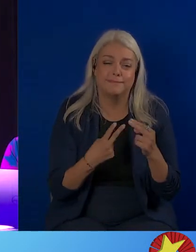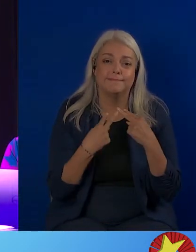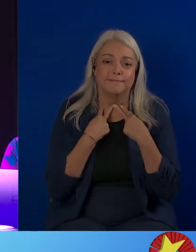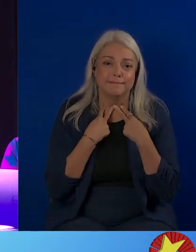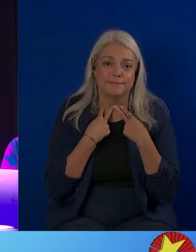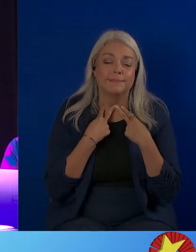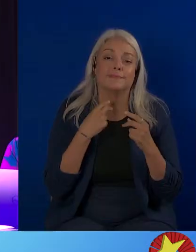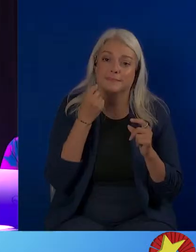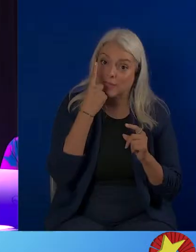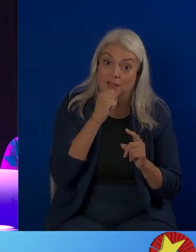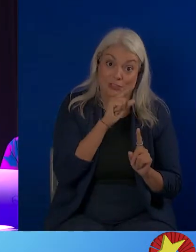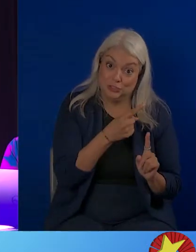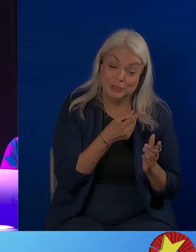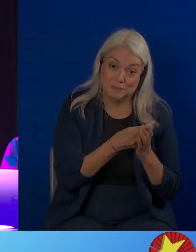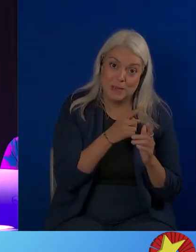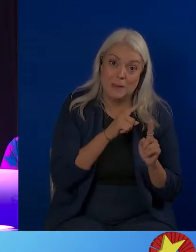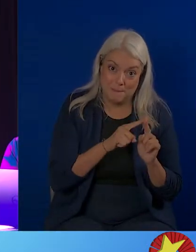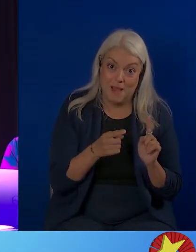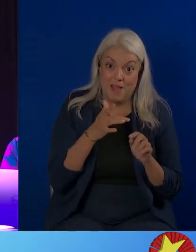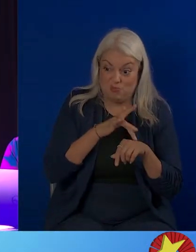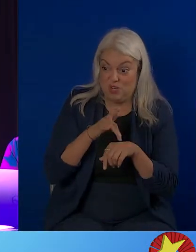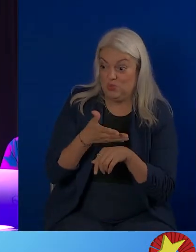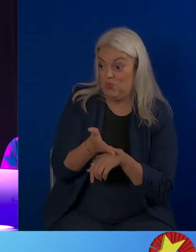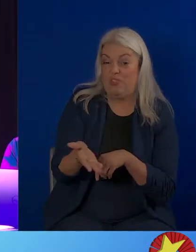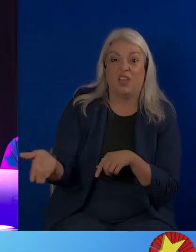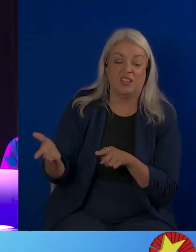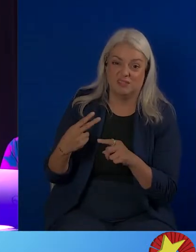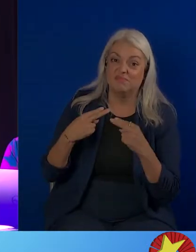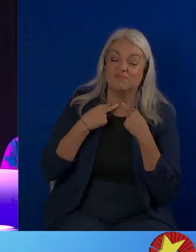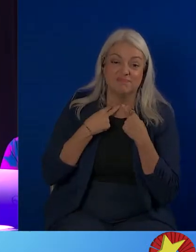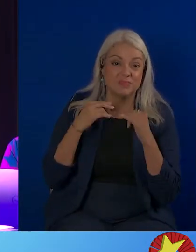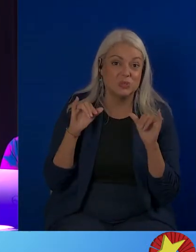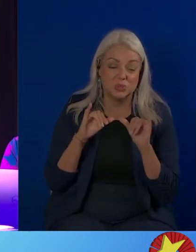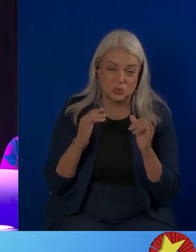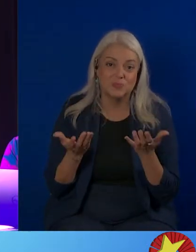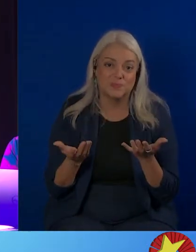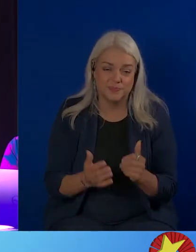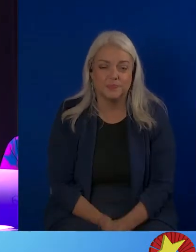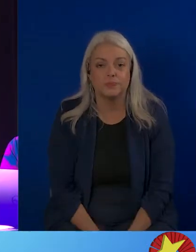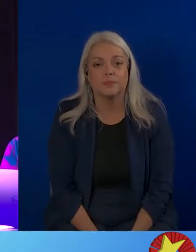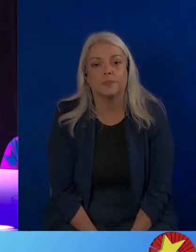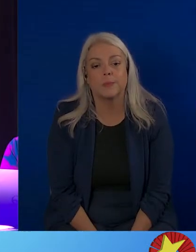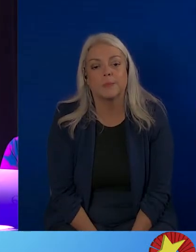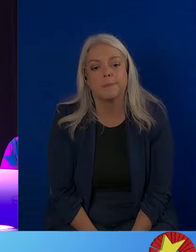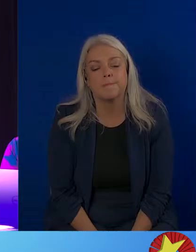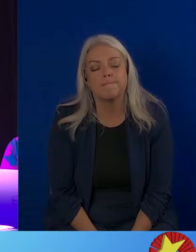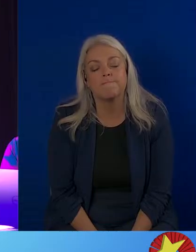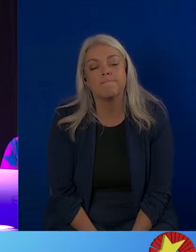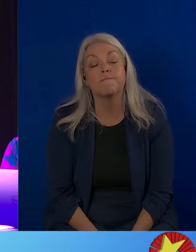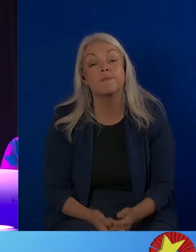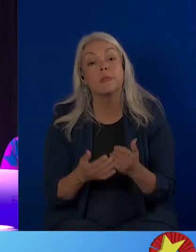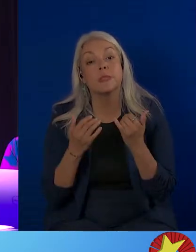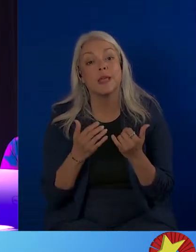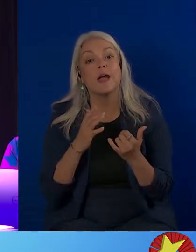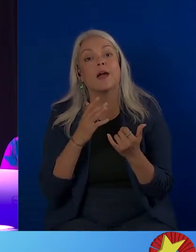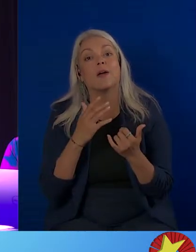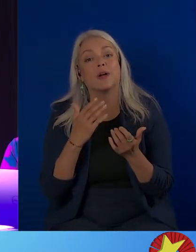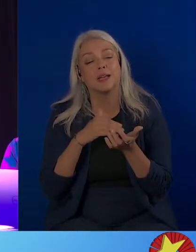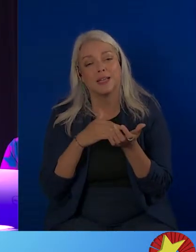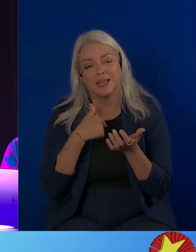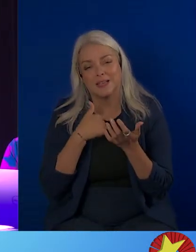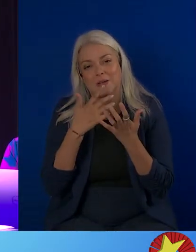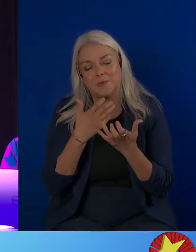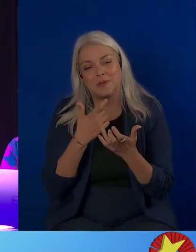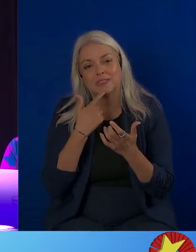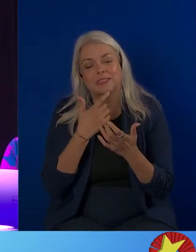money. So with all that said, I do want to mention that the superintendent's team is appreciative and